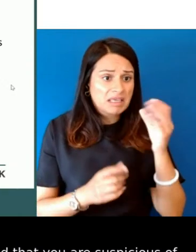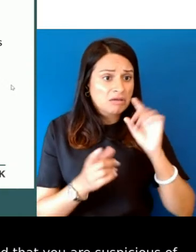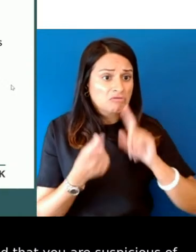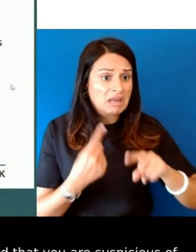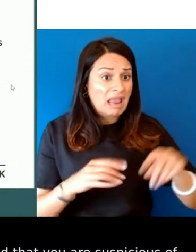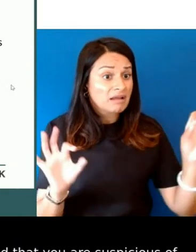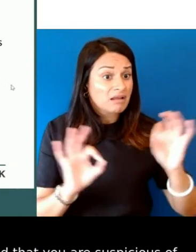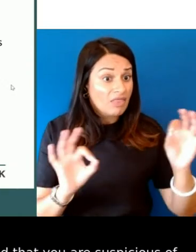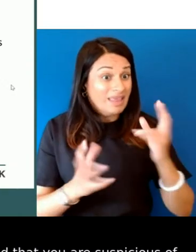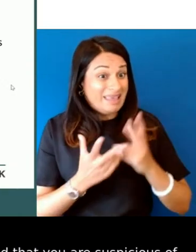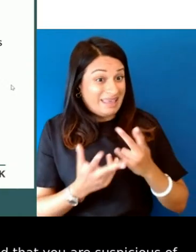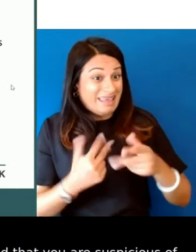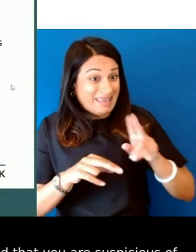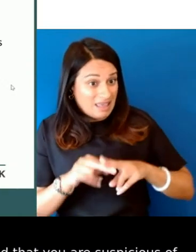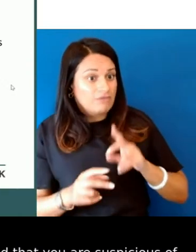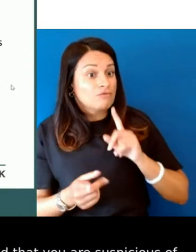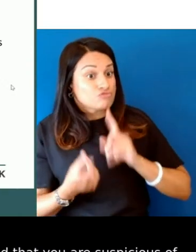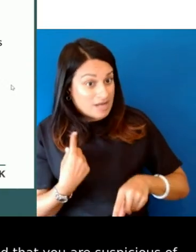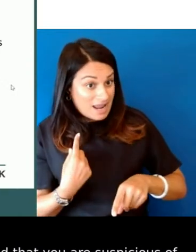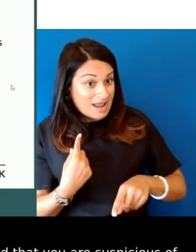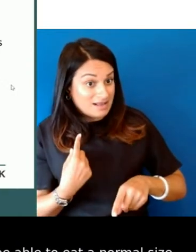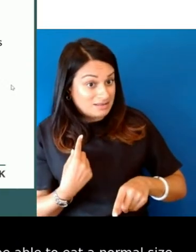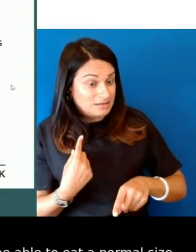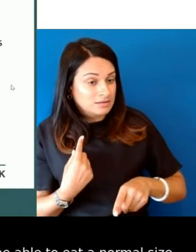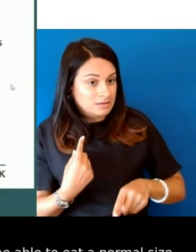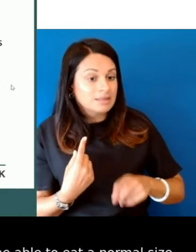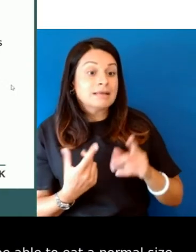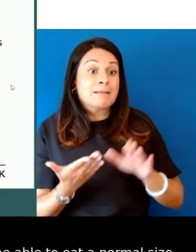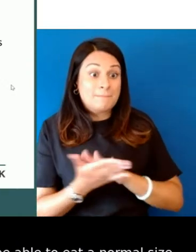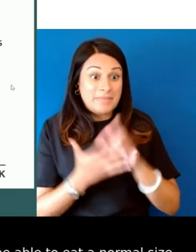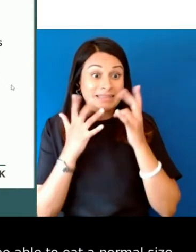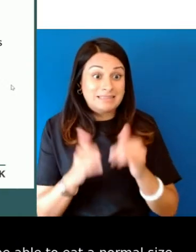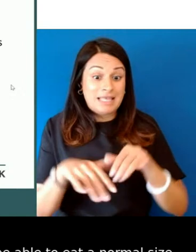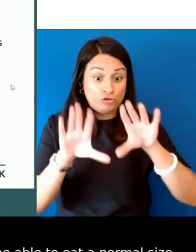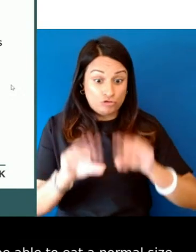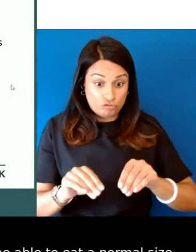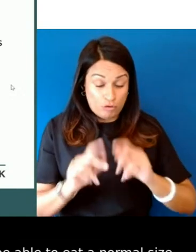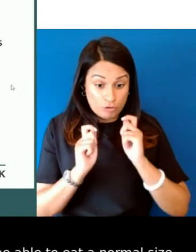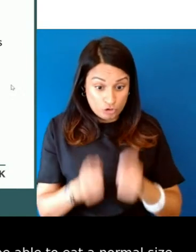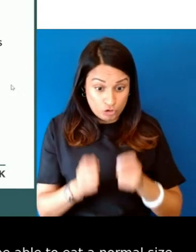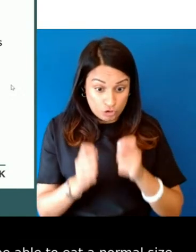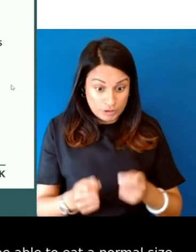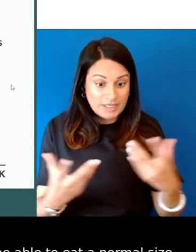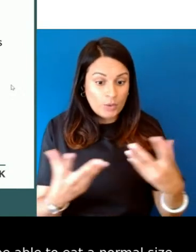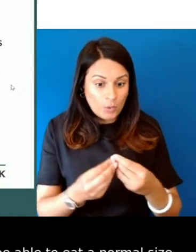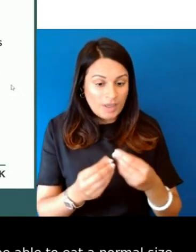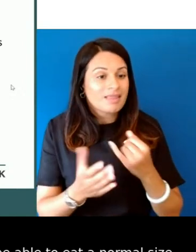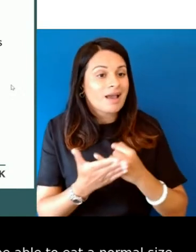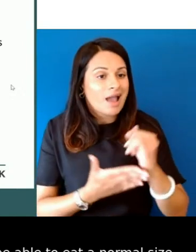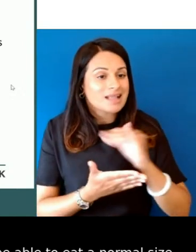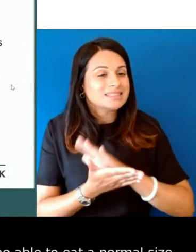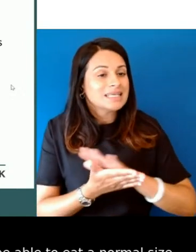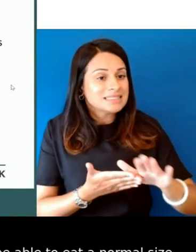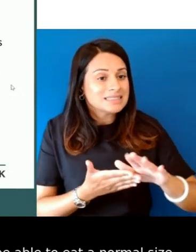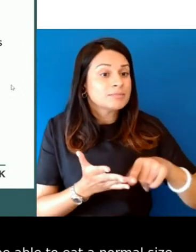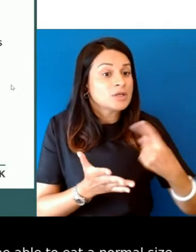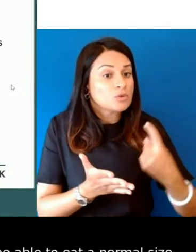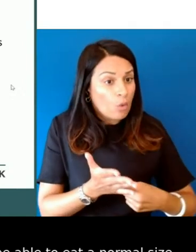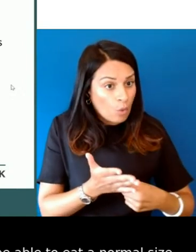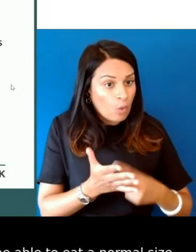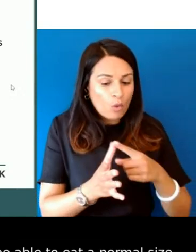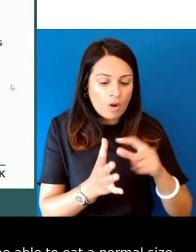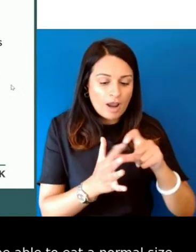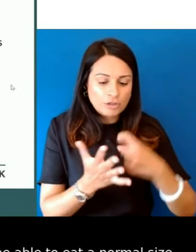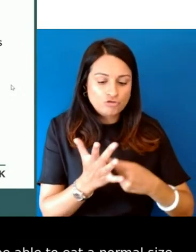they obviously the test is stopped it's treated appropriately either with antihistamine or adrenaline and if they need adrenaline we quite often